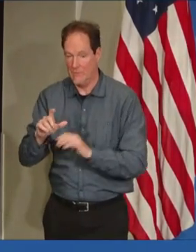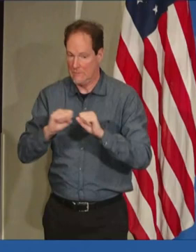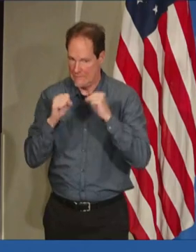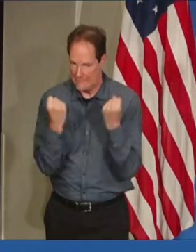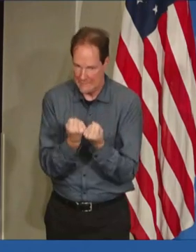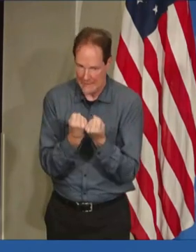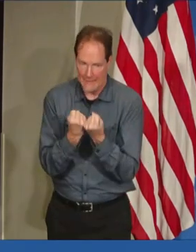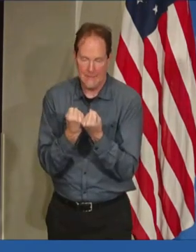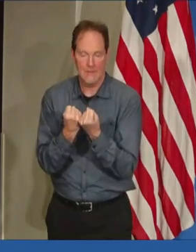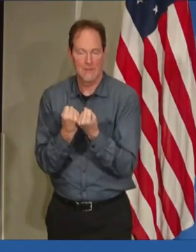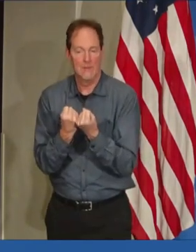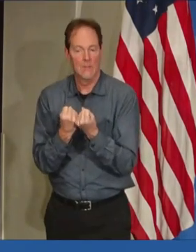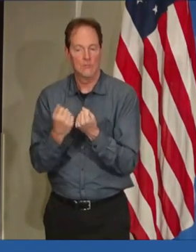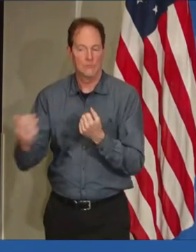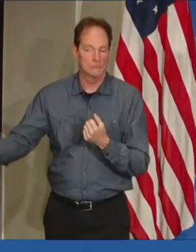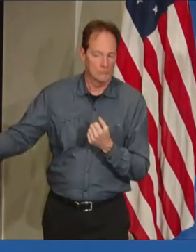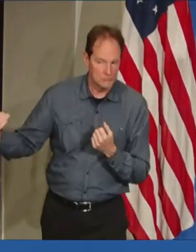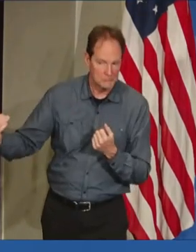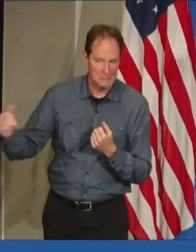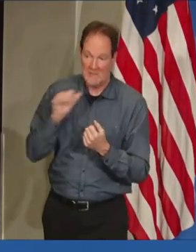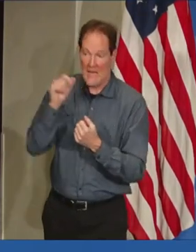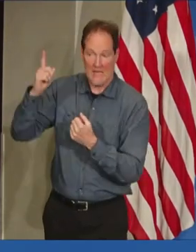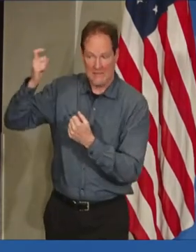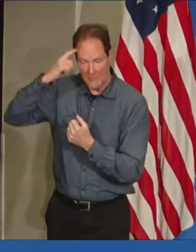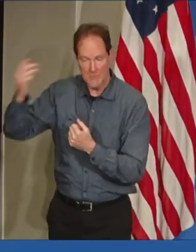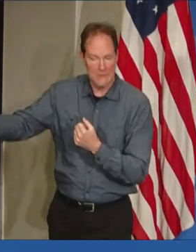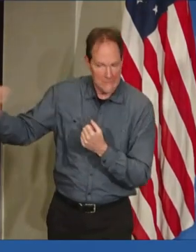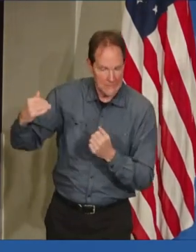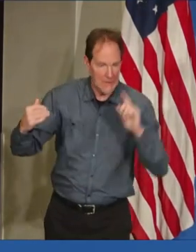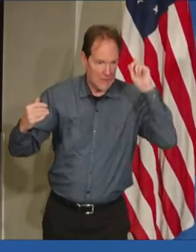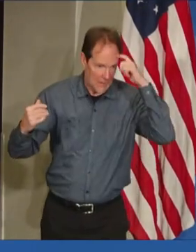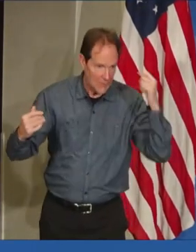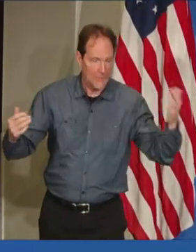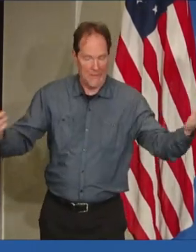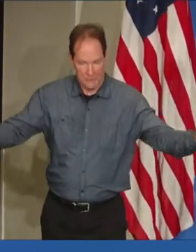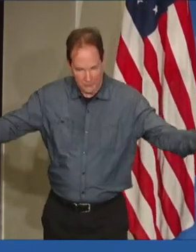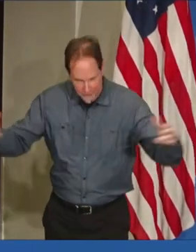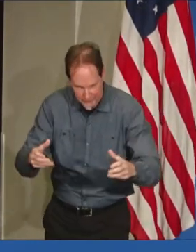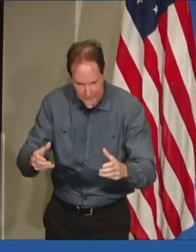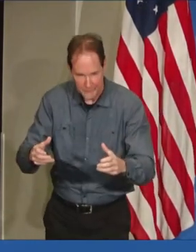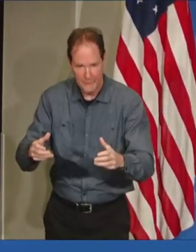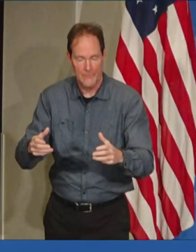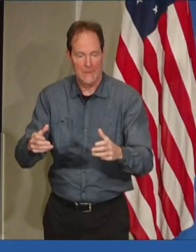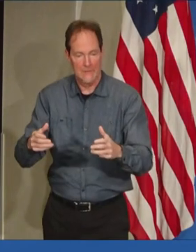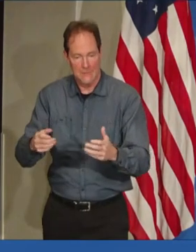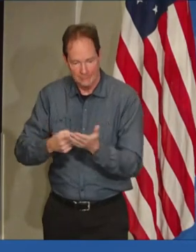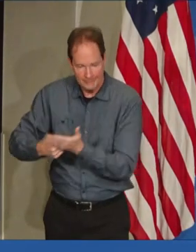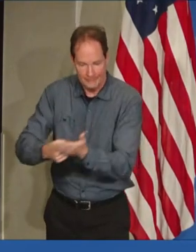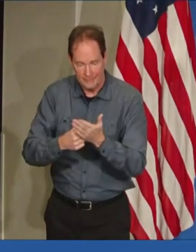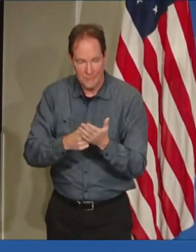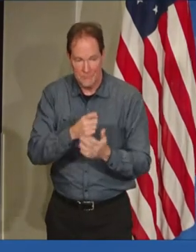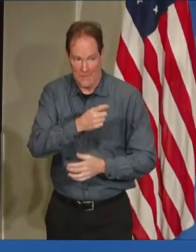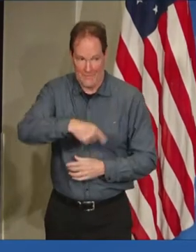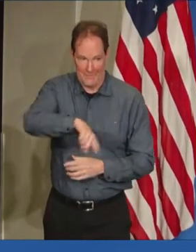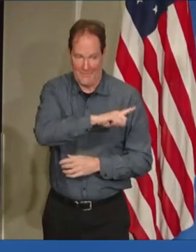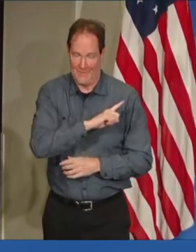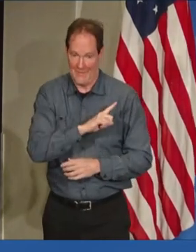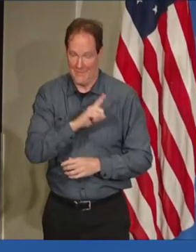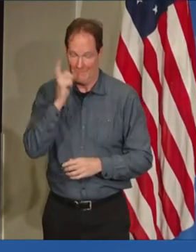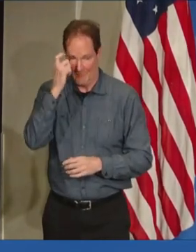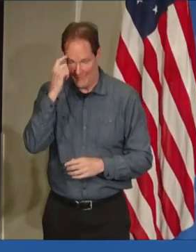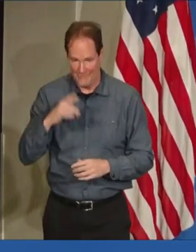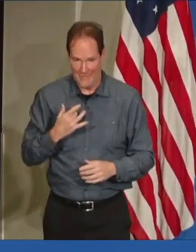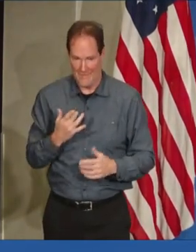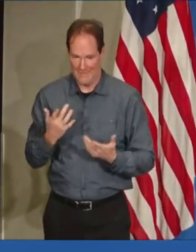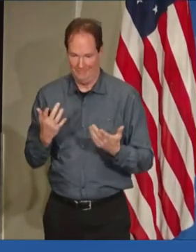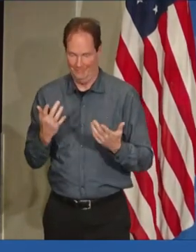with government representatives from legal who felt very uncomfortable, you know, coming